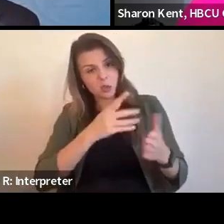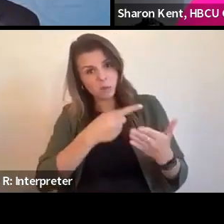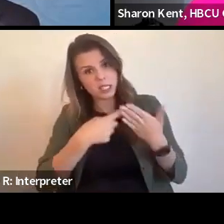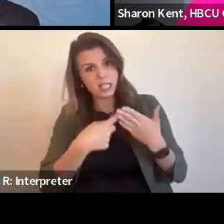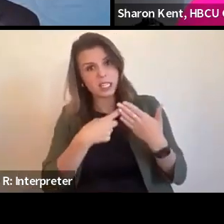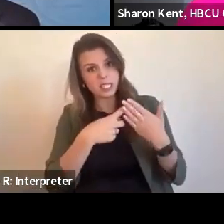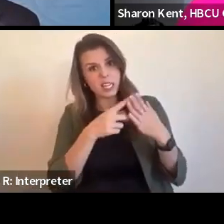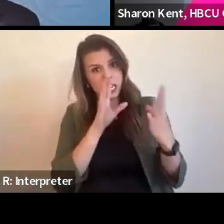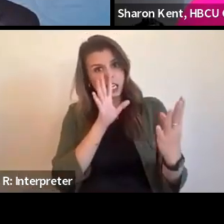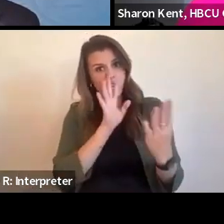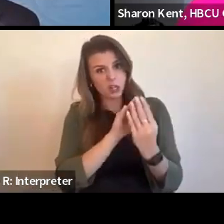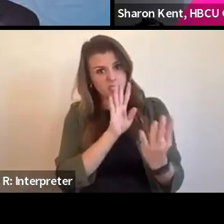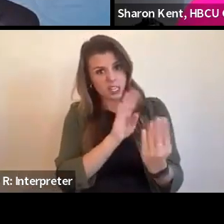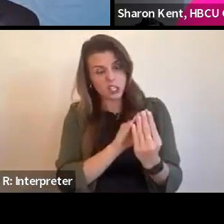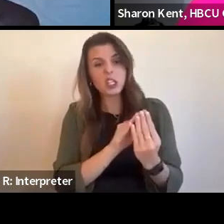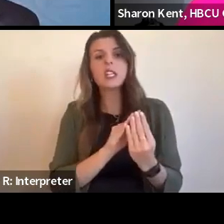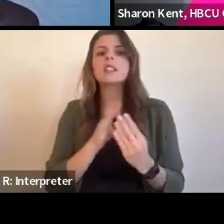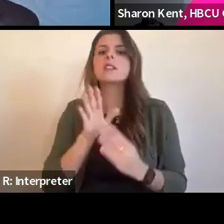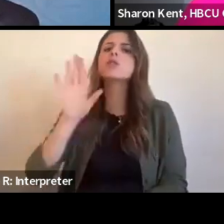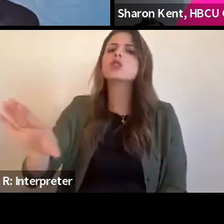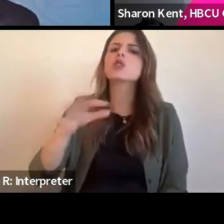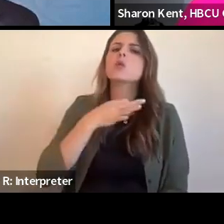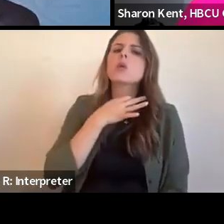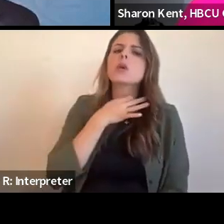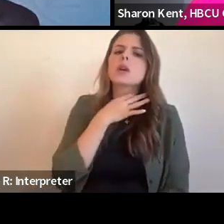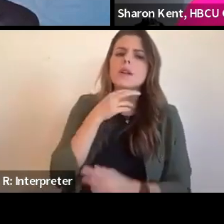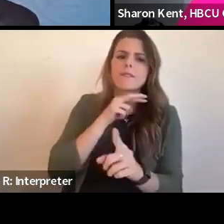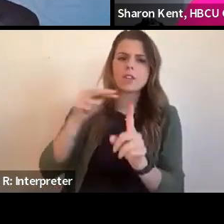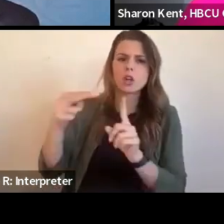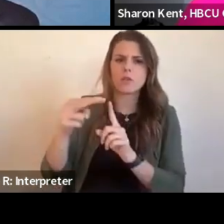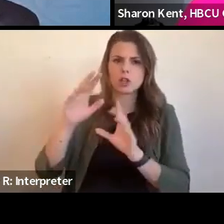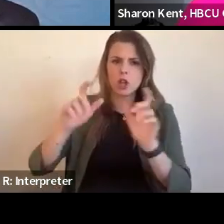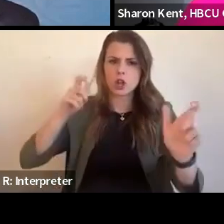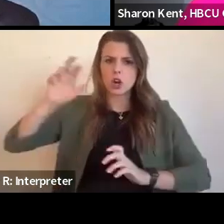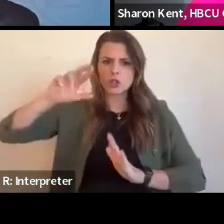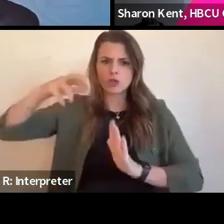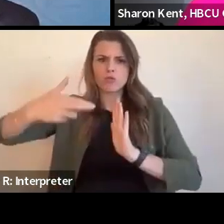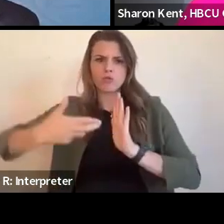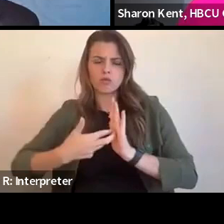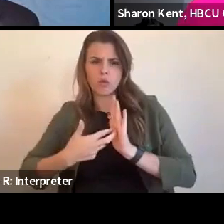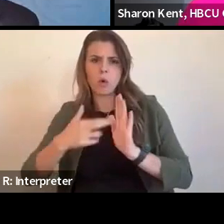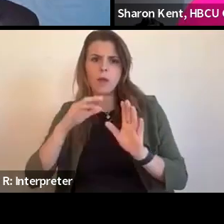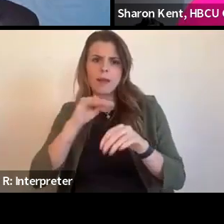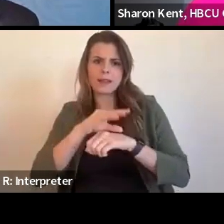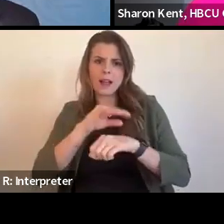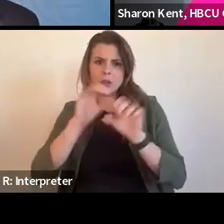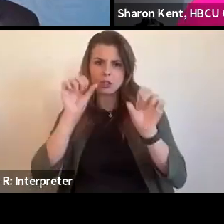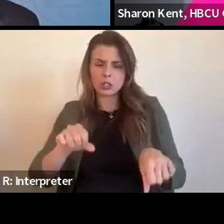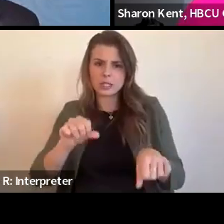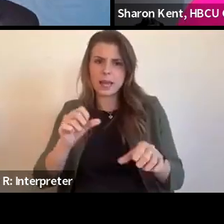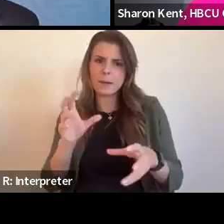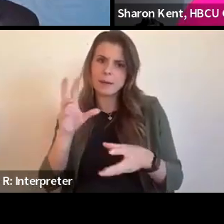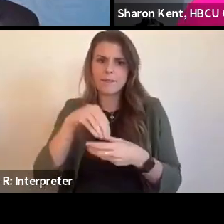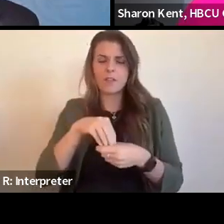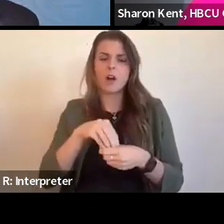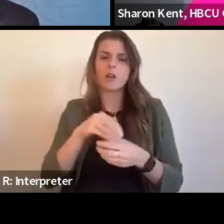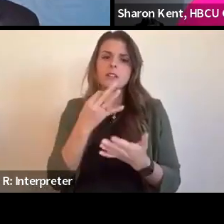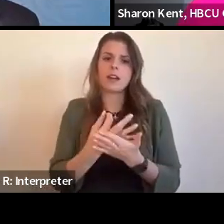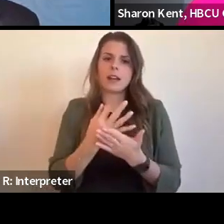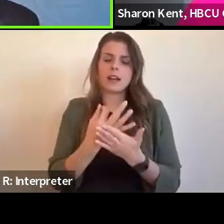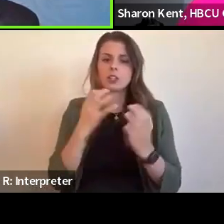sessions. What's your view on if there's a larger role counselors can play in financial education, and how, what does that look